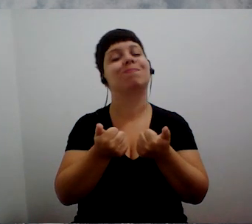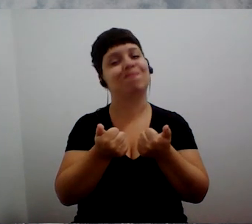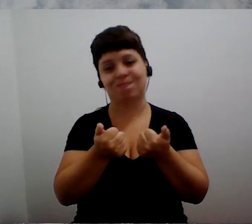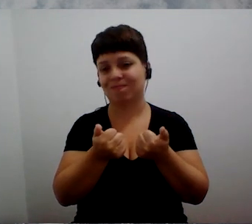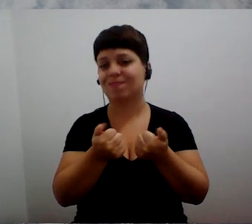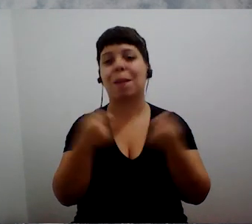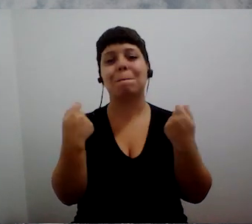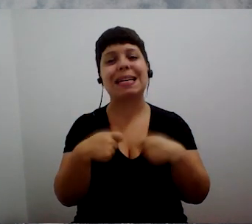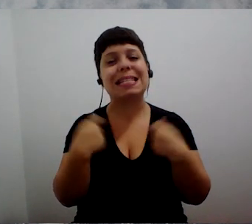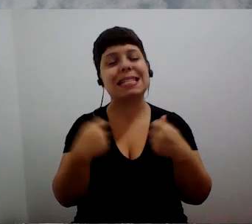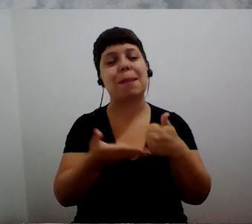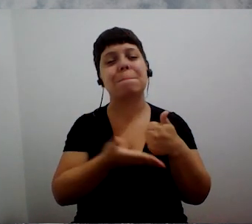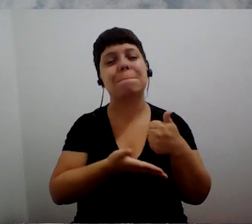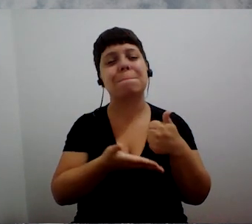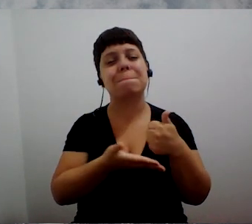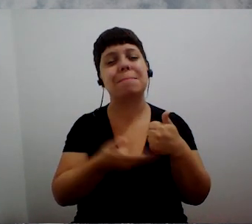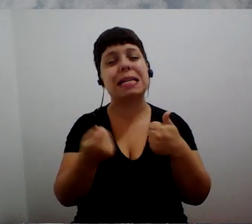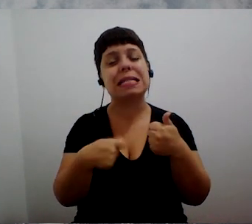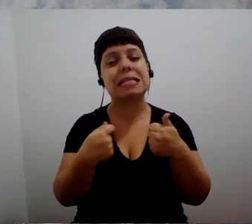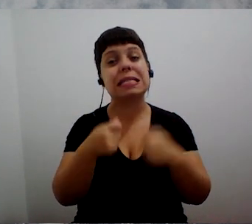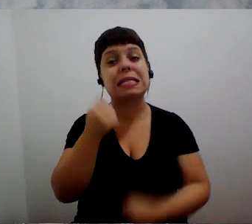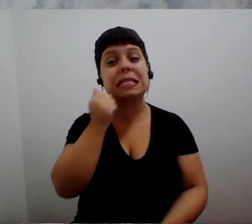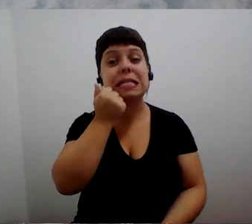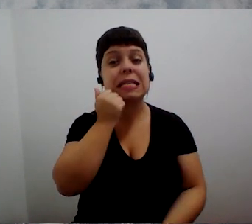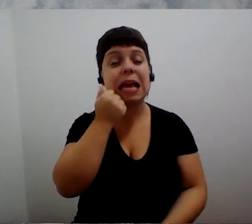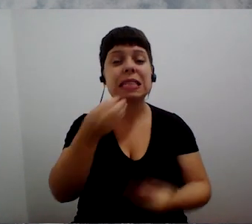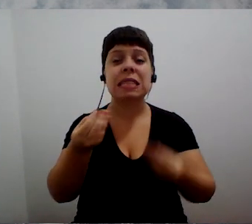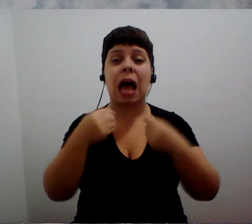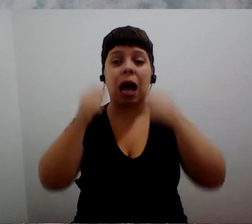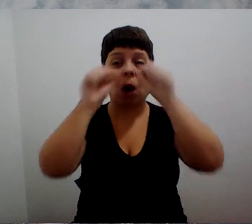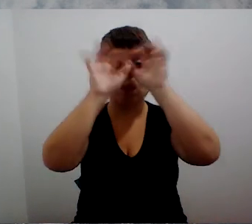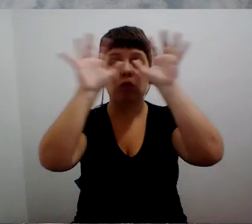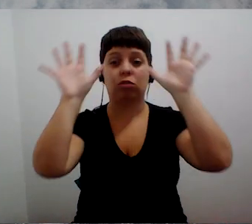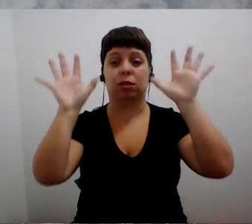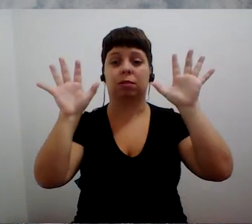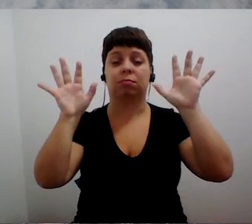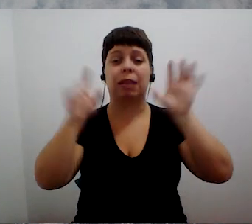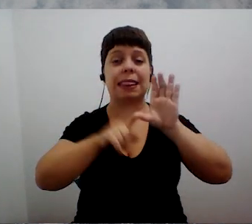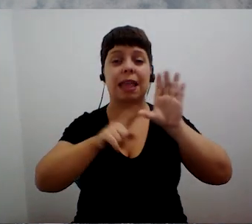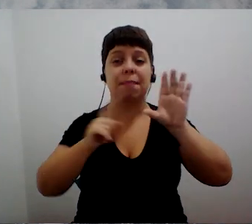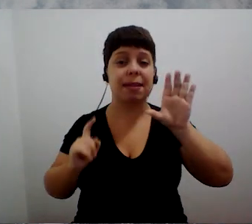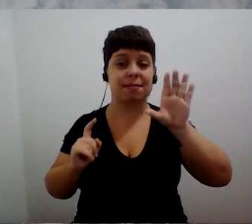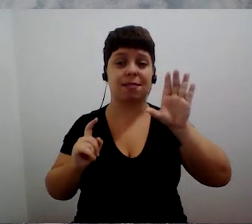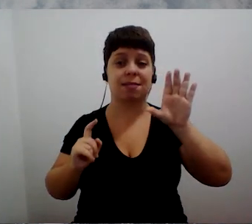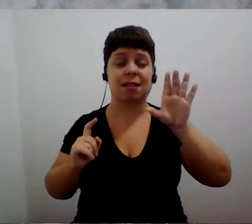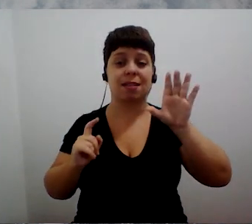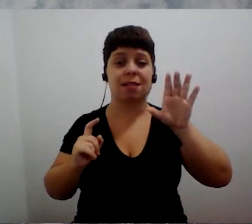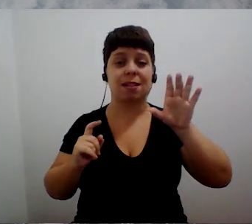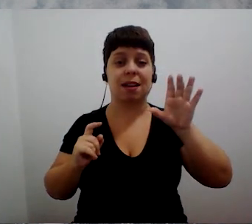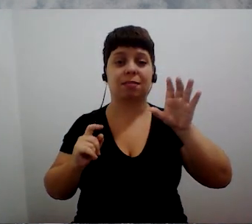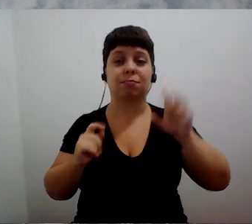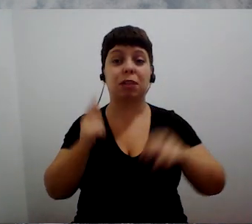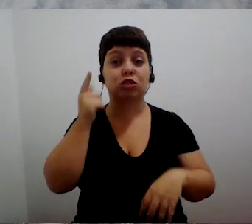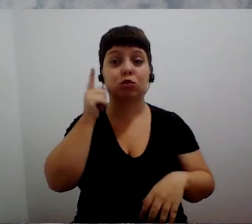best decisions we can take to face whatever challenge we have. So science brings us